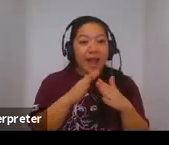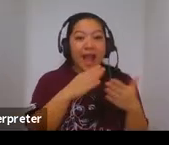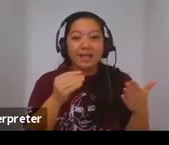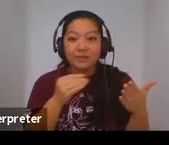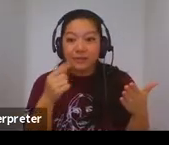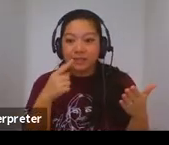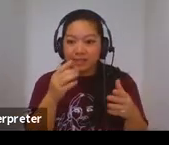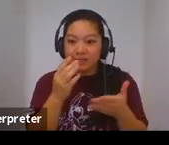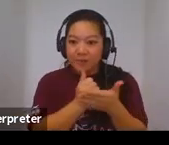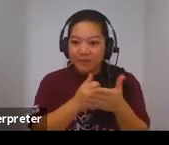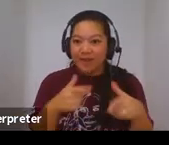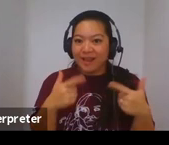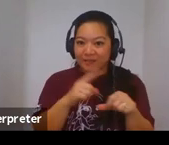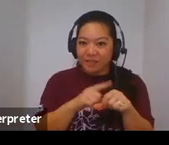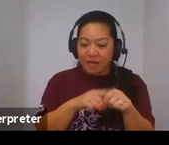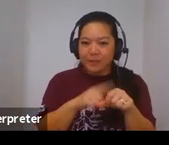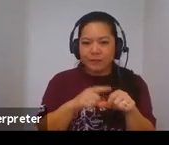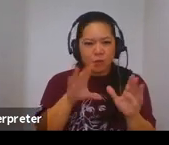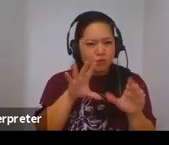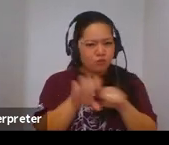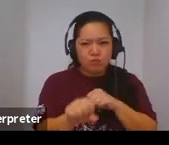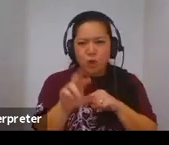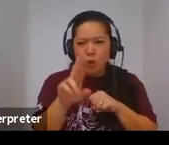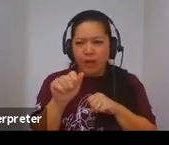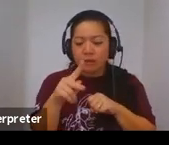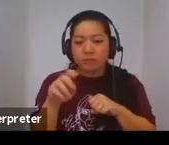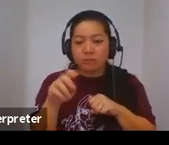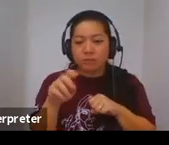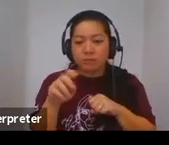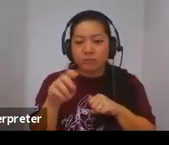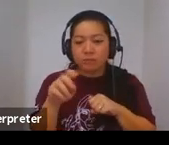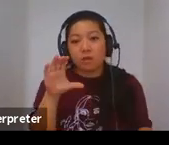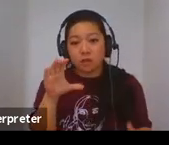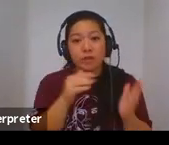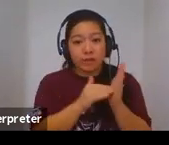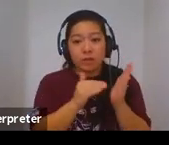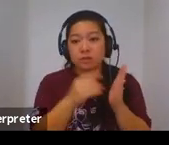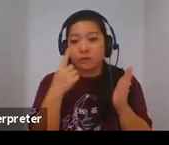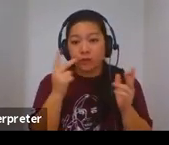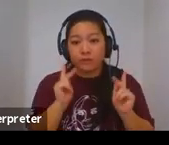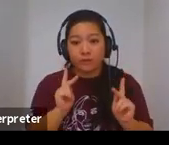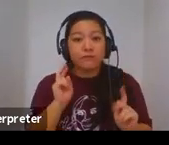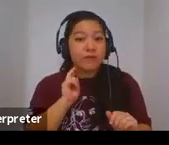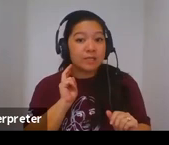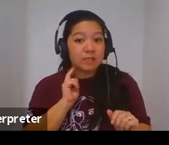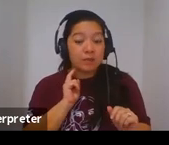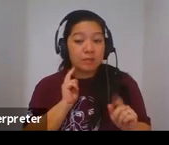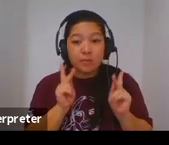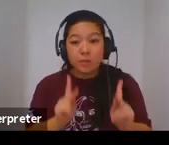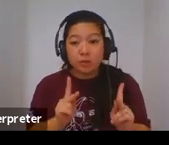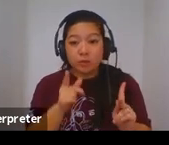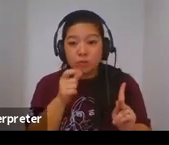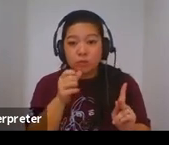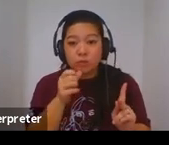The estimated lifetime cost of rape is over $100,000 per victim. So that's per victim.